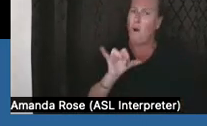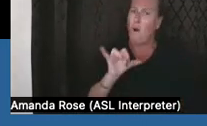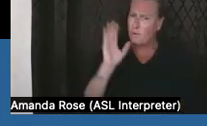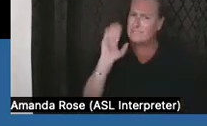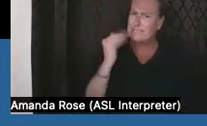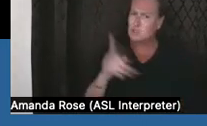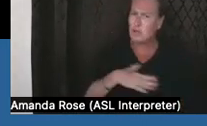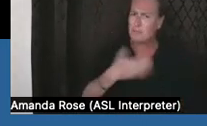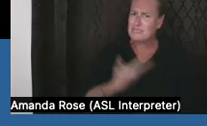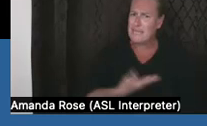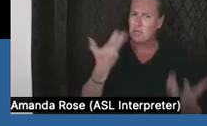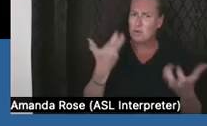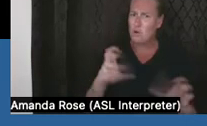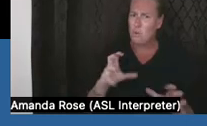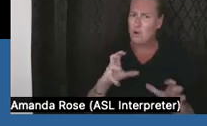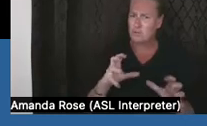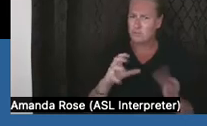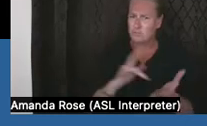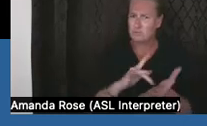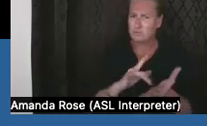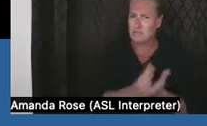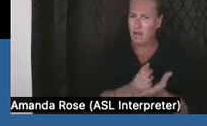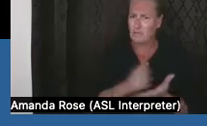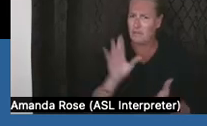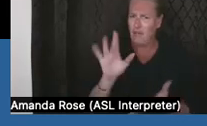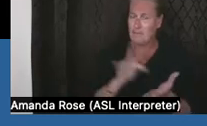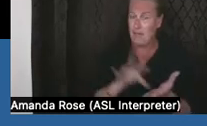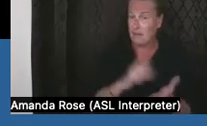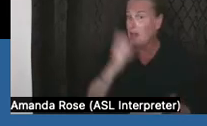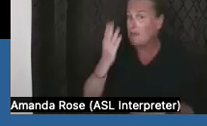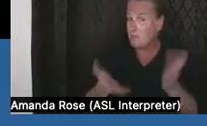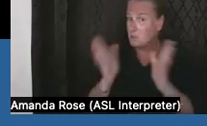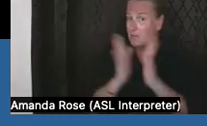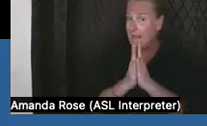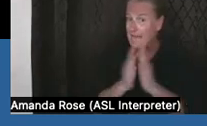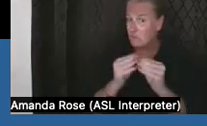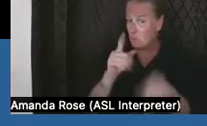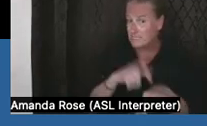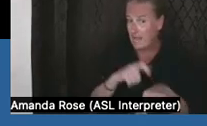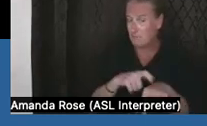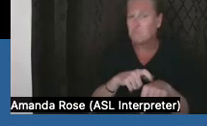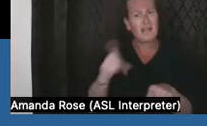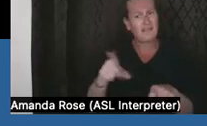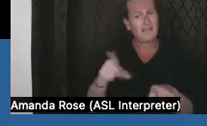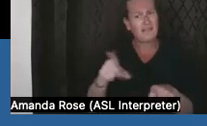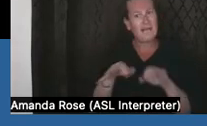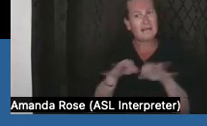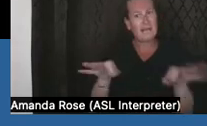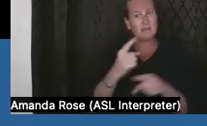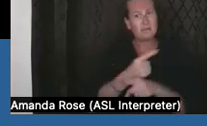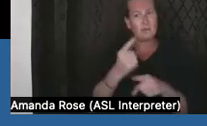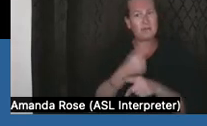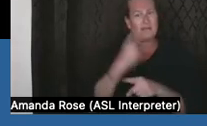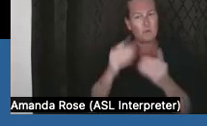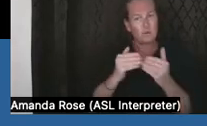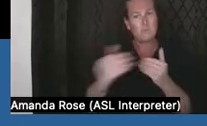off the iPad. Maybe you can ask me for more time. And letting them know that that's the kind of language that they can use appropriately to have access to whatever that